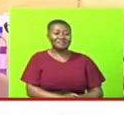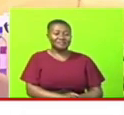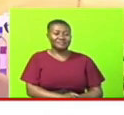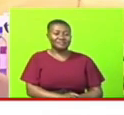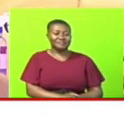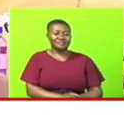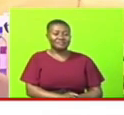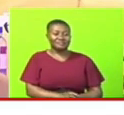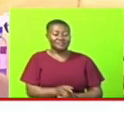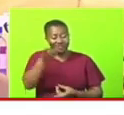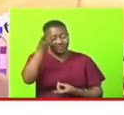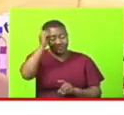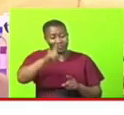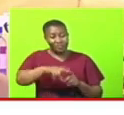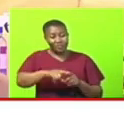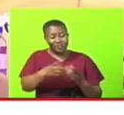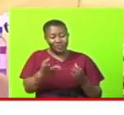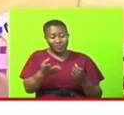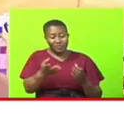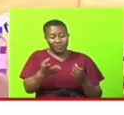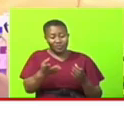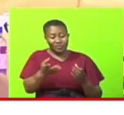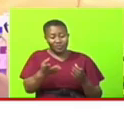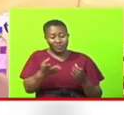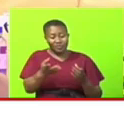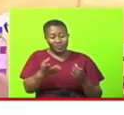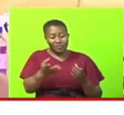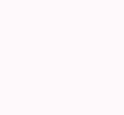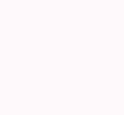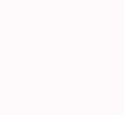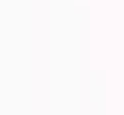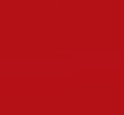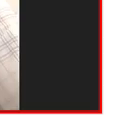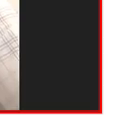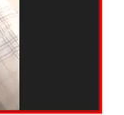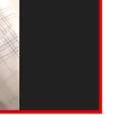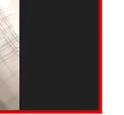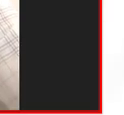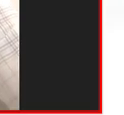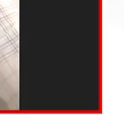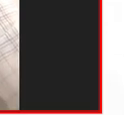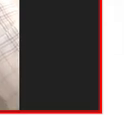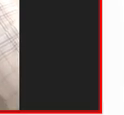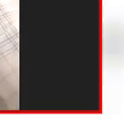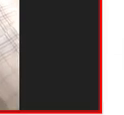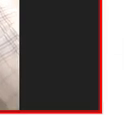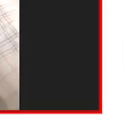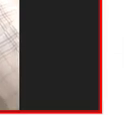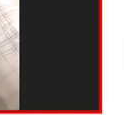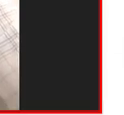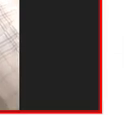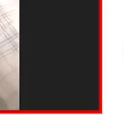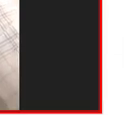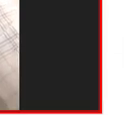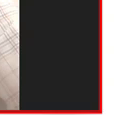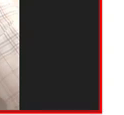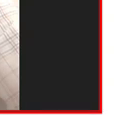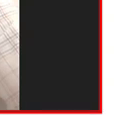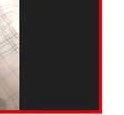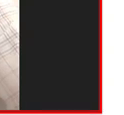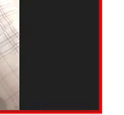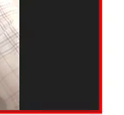when you look at the MP for Fomena, Andrew Esiama, as one of the deputy speakers, will we say that Parliament